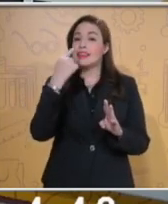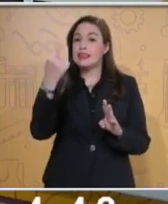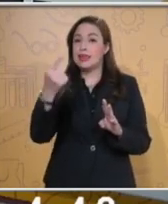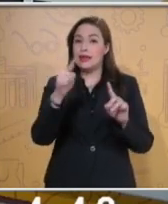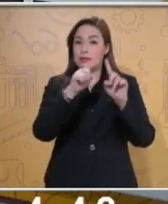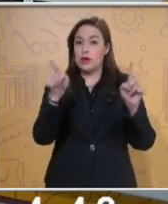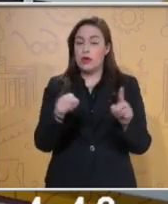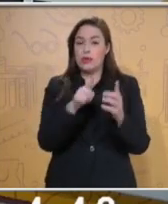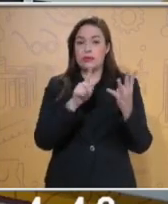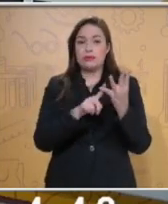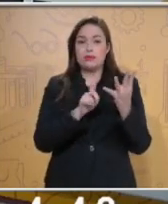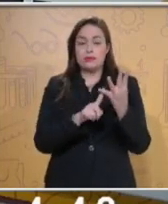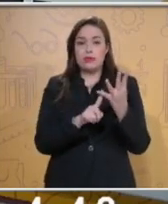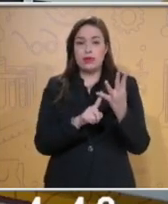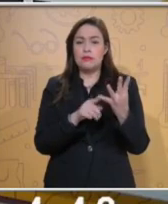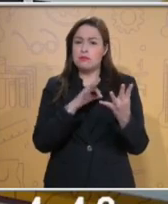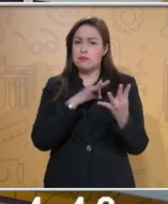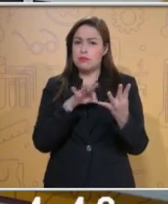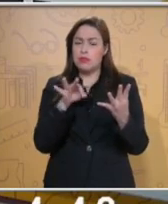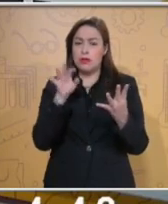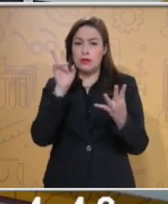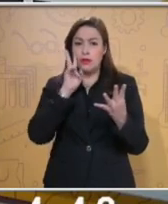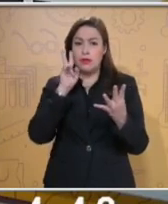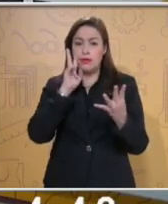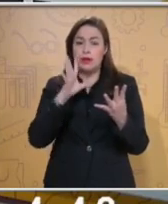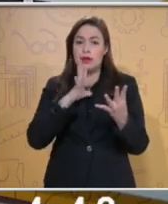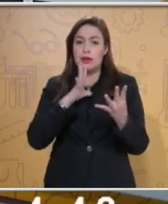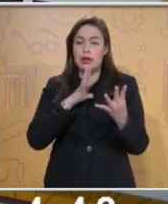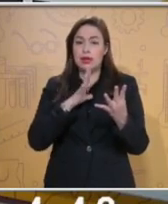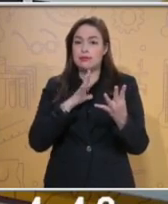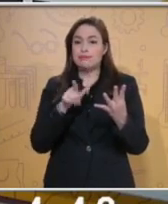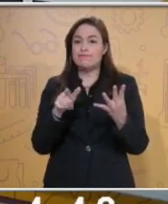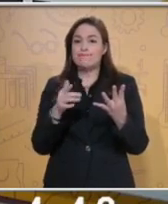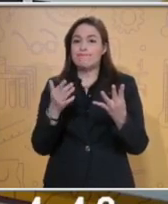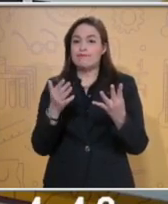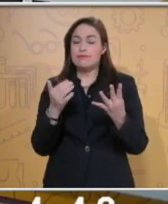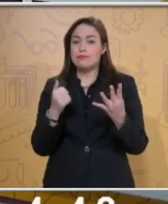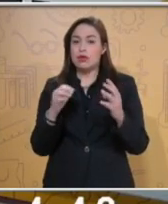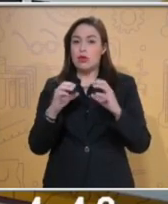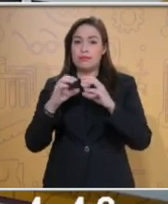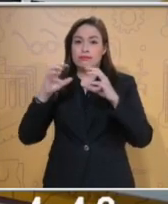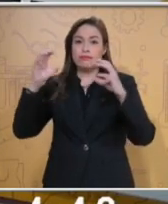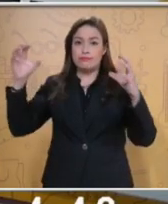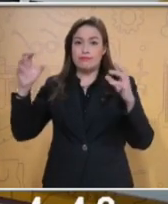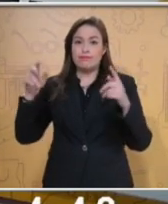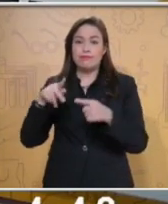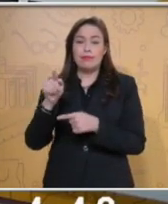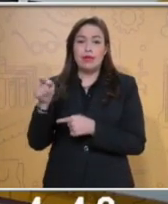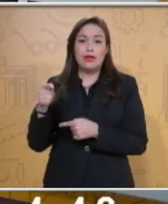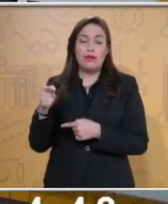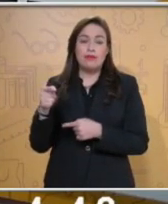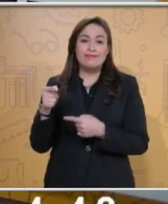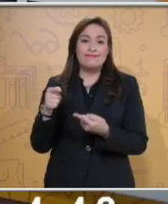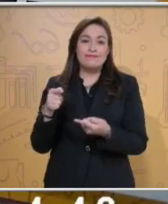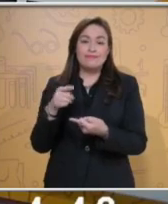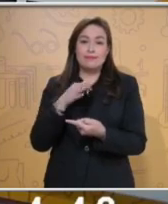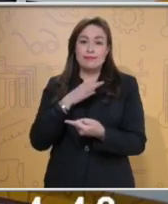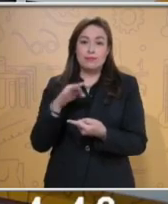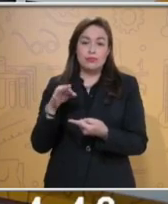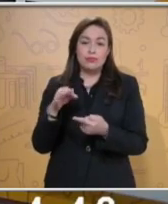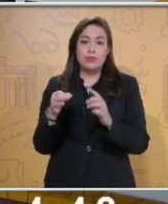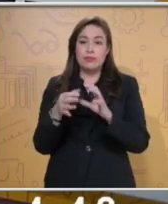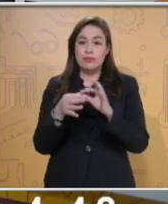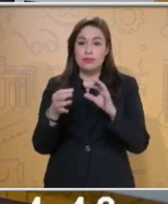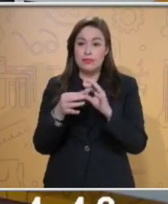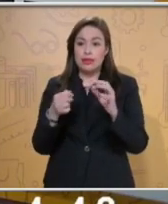number four, you can find that it is not a cloud, it is an oval, but it has in the stem only